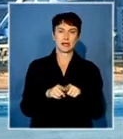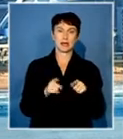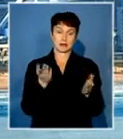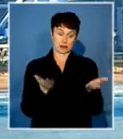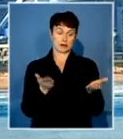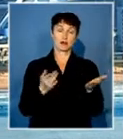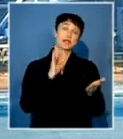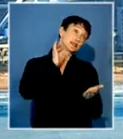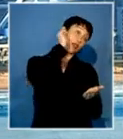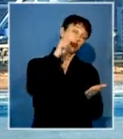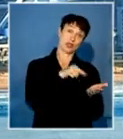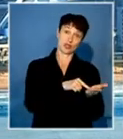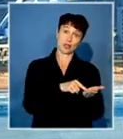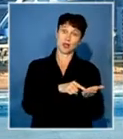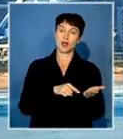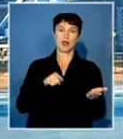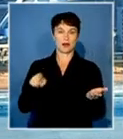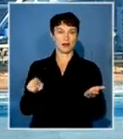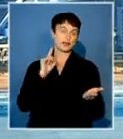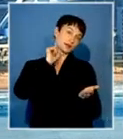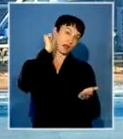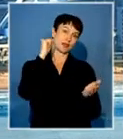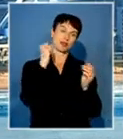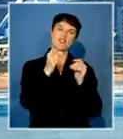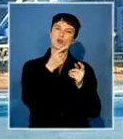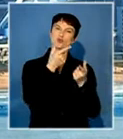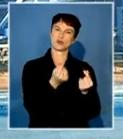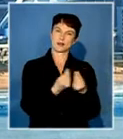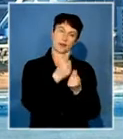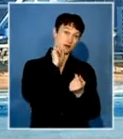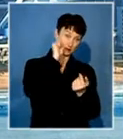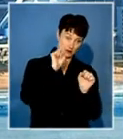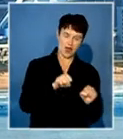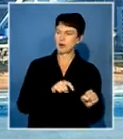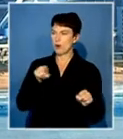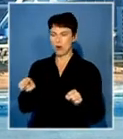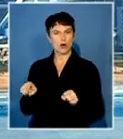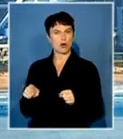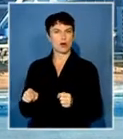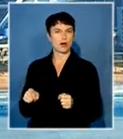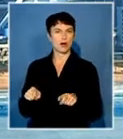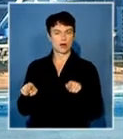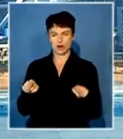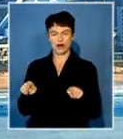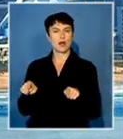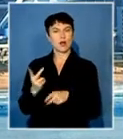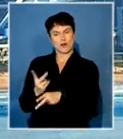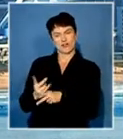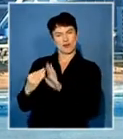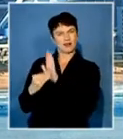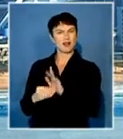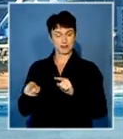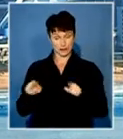as easy to restore the death penalty in this country, which is actually constitutionally impossible, as it would be to tamper with those